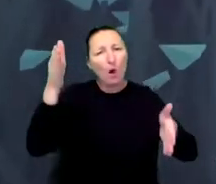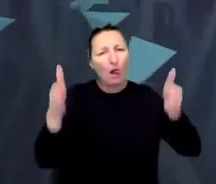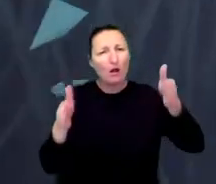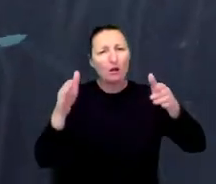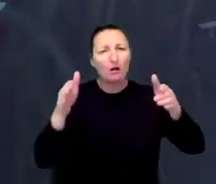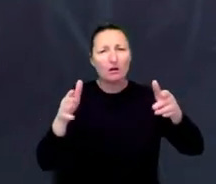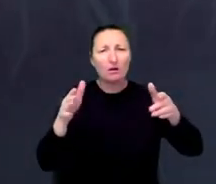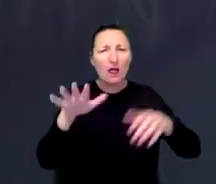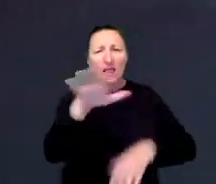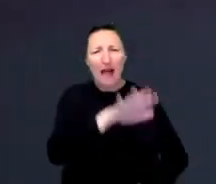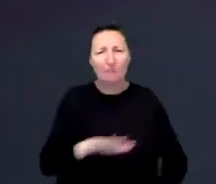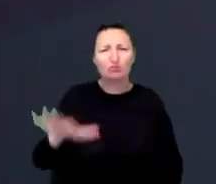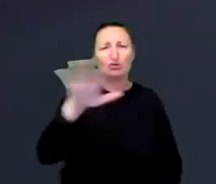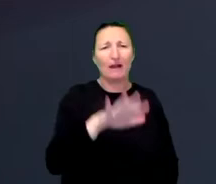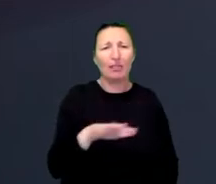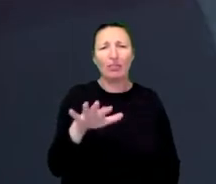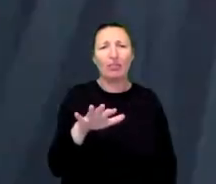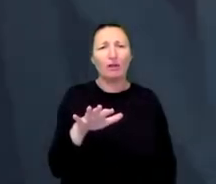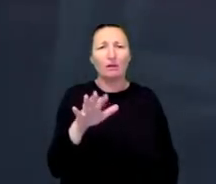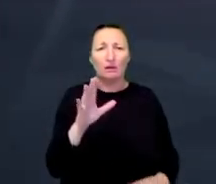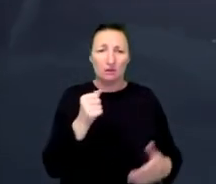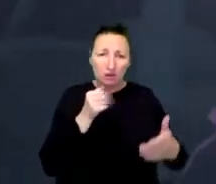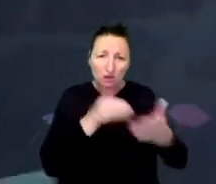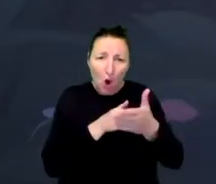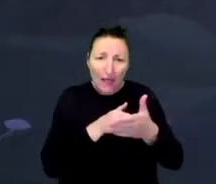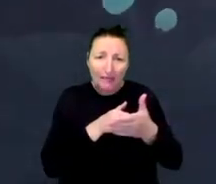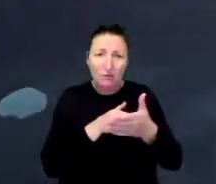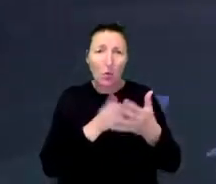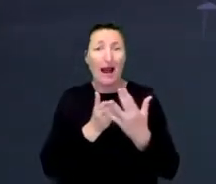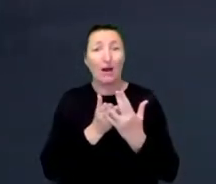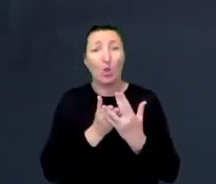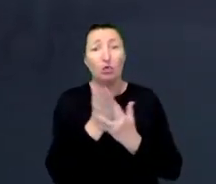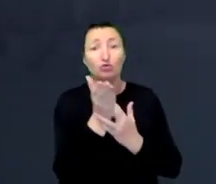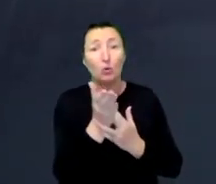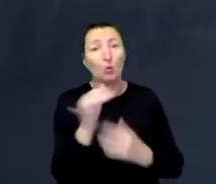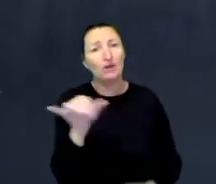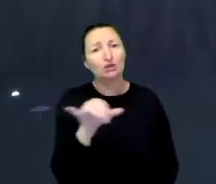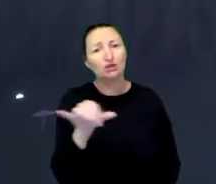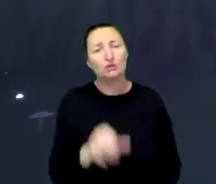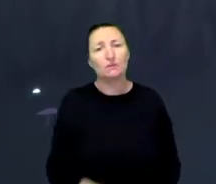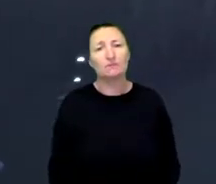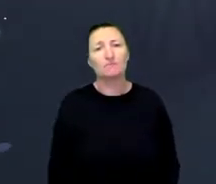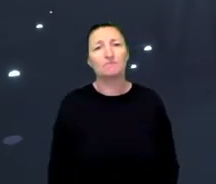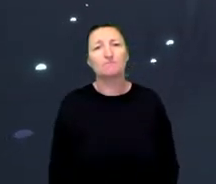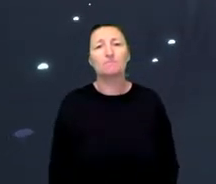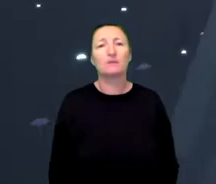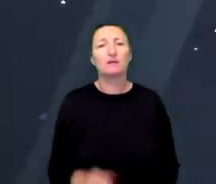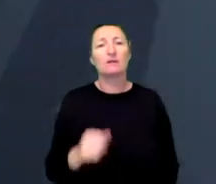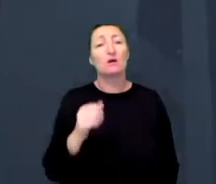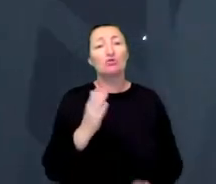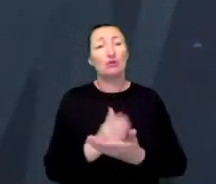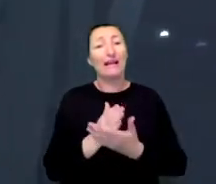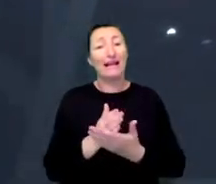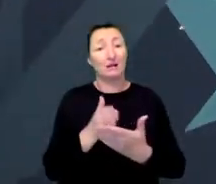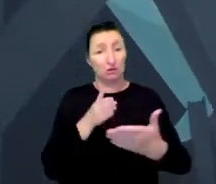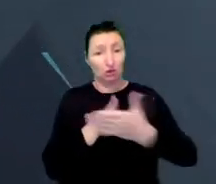they porous? Are they solid? Can we go through them? Yeah. So they're made of solid material, but as